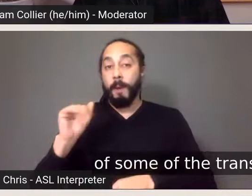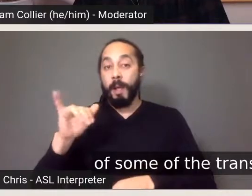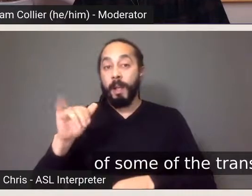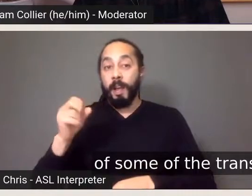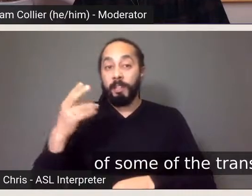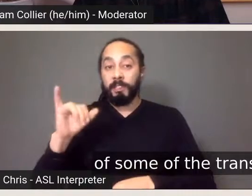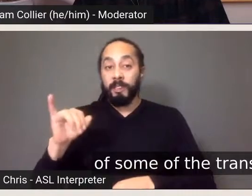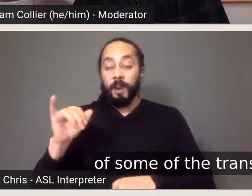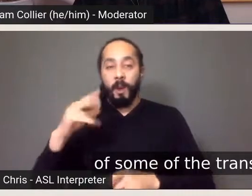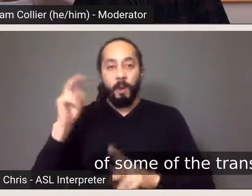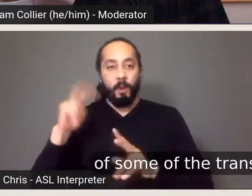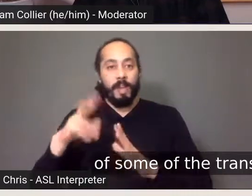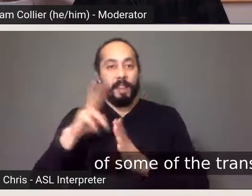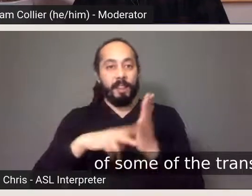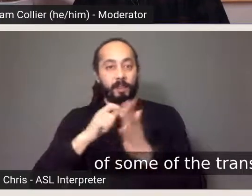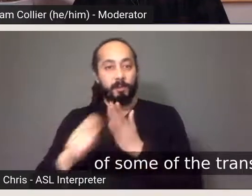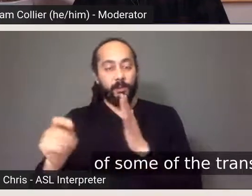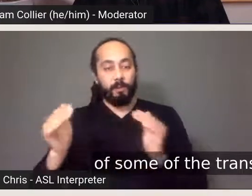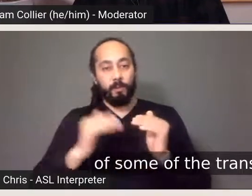some of the